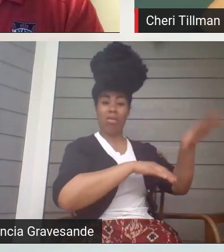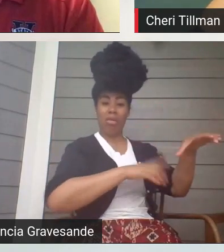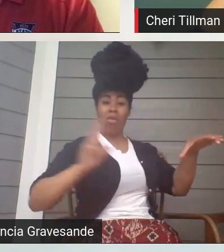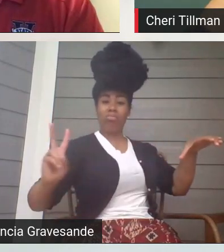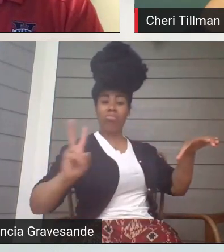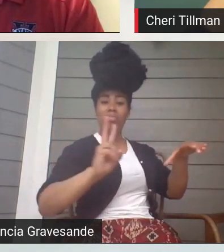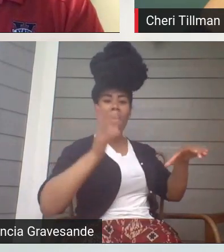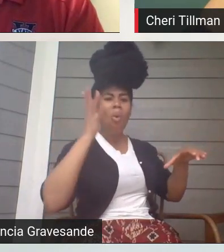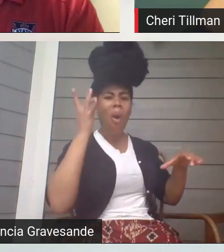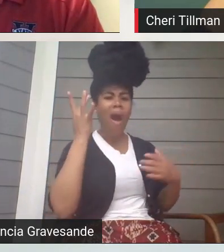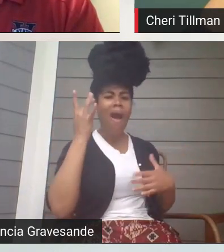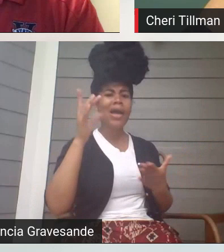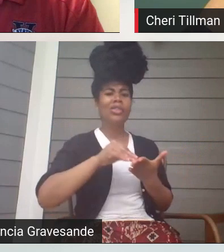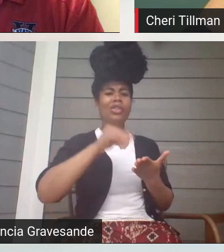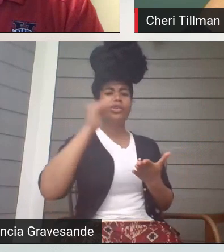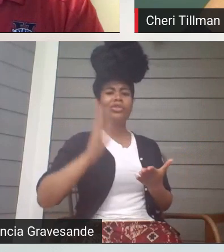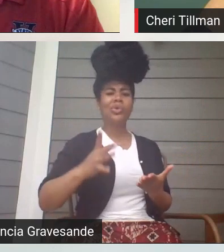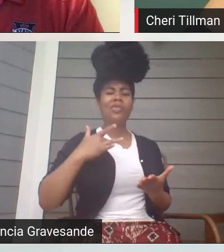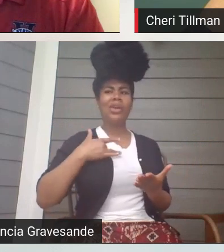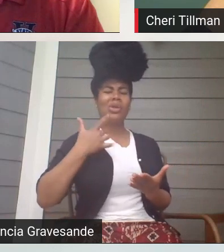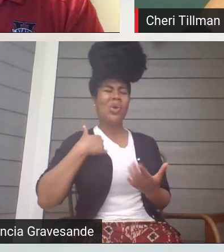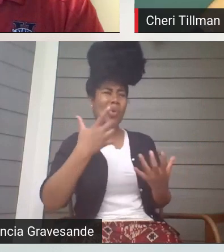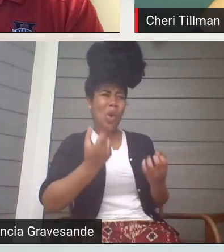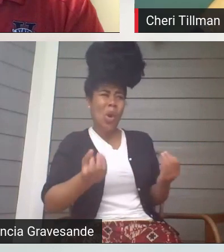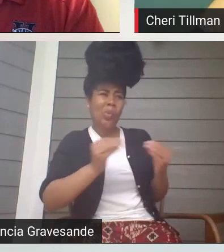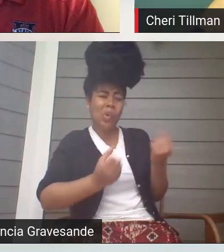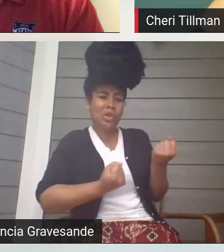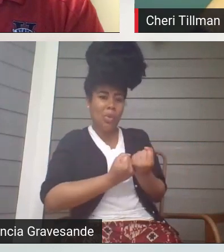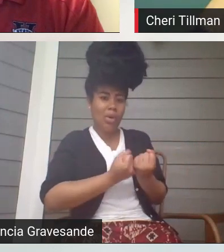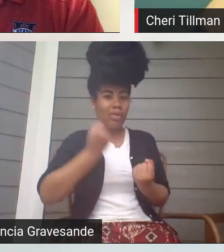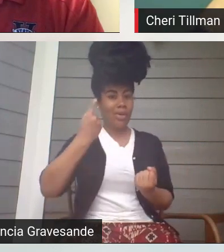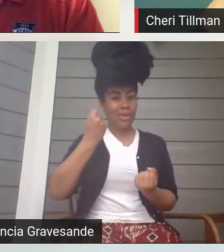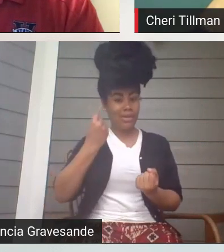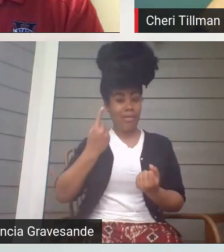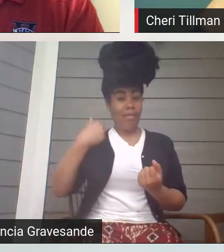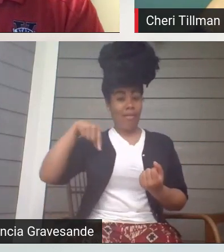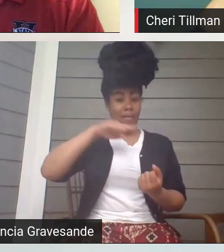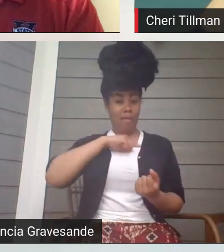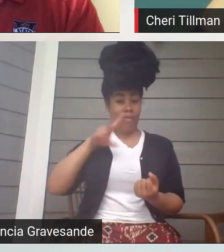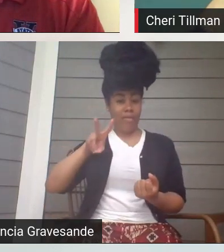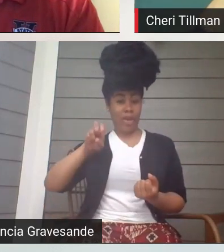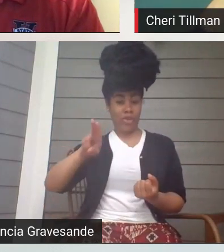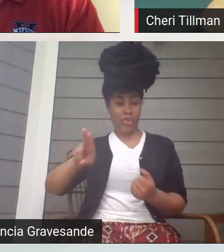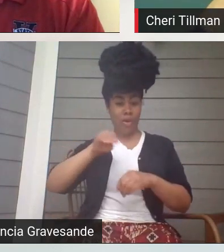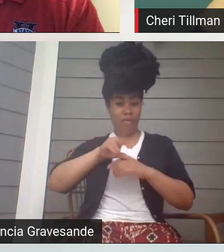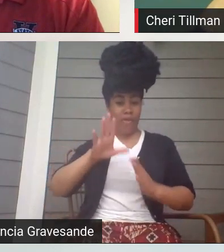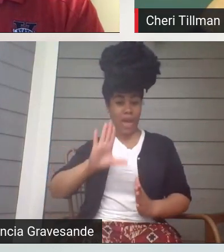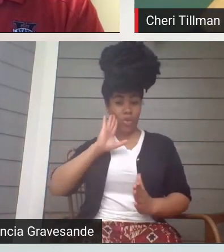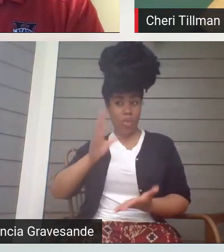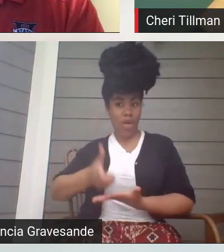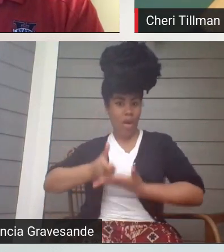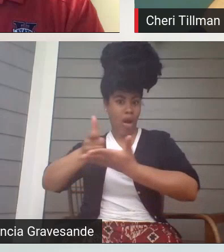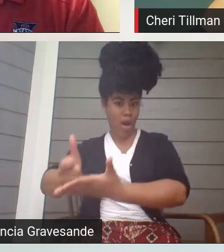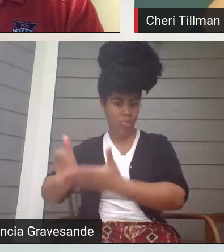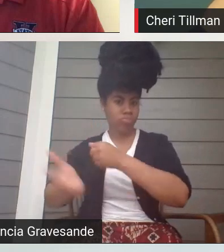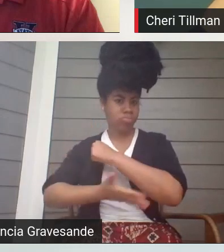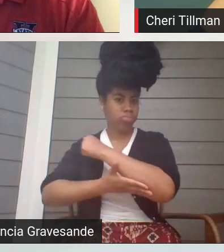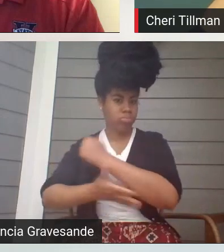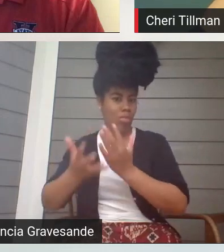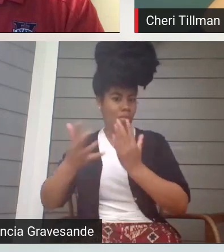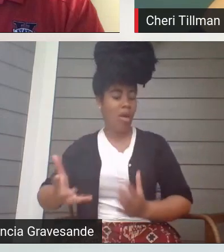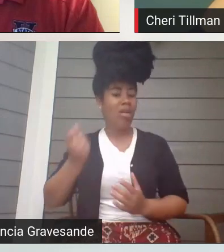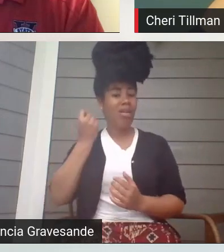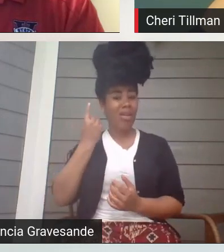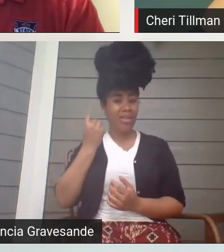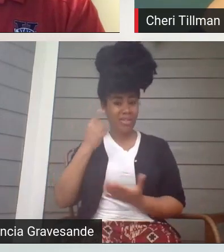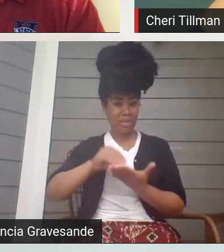support. They're going to get that from the advisors at VSU. Students struggle with all kinds of issues. It's not just